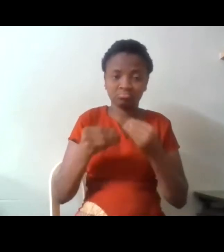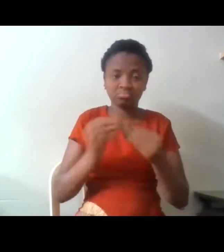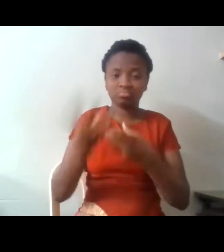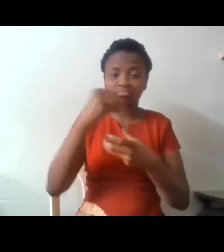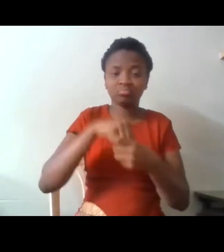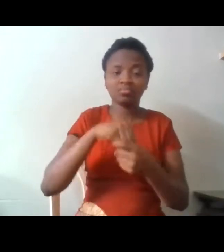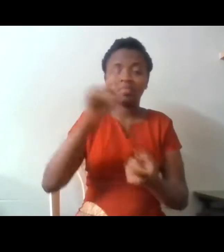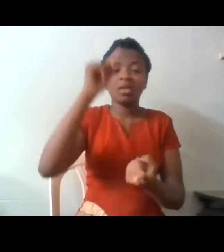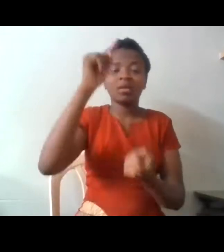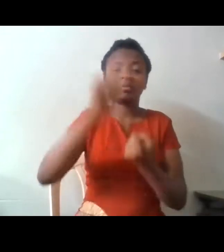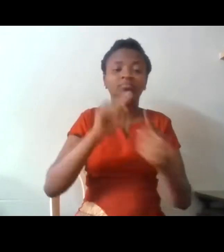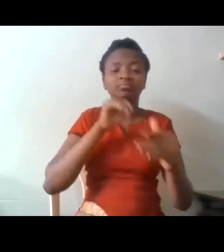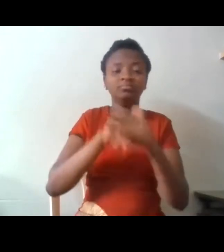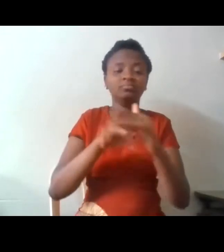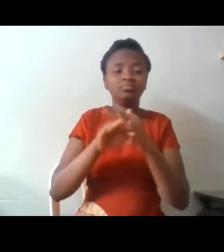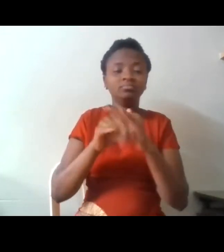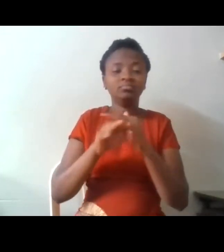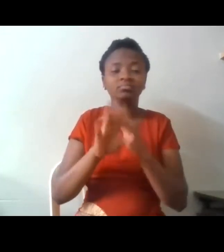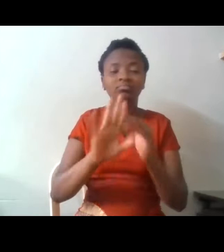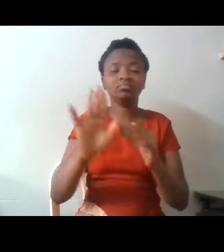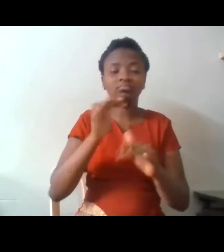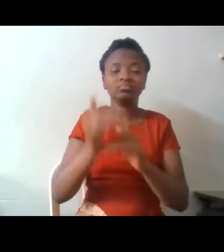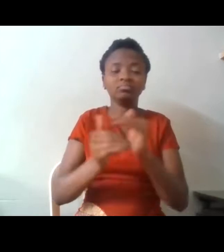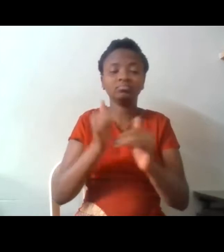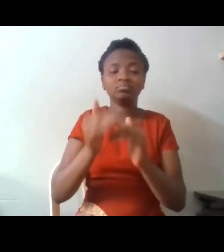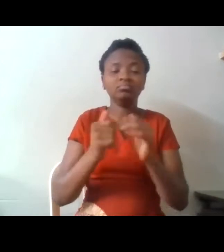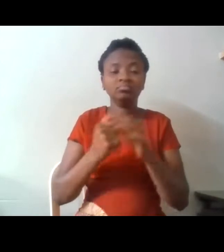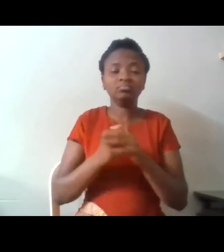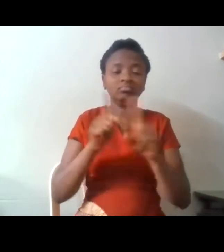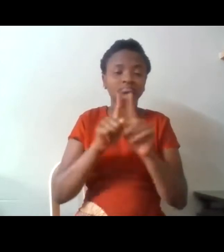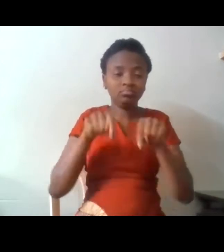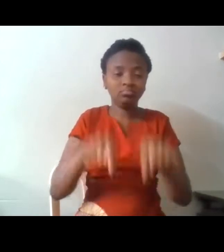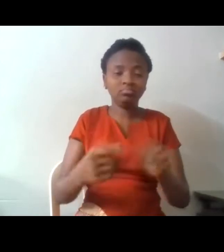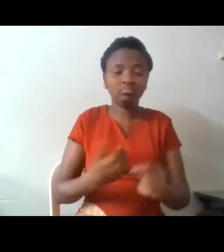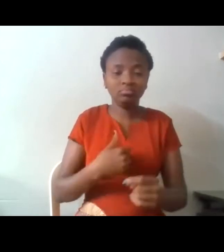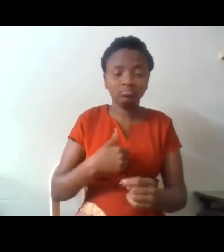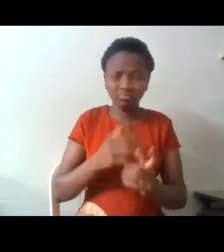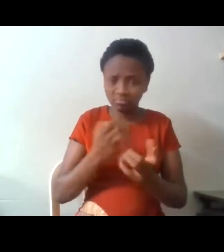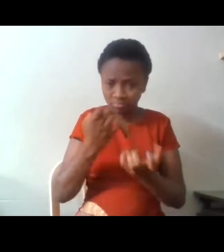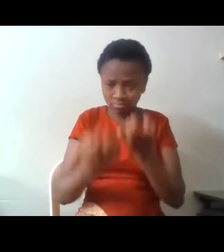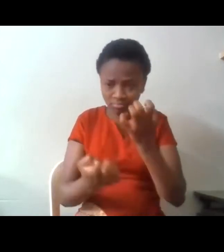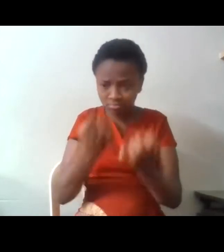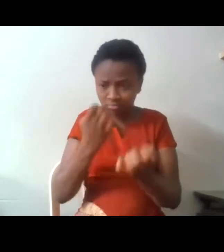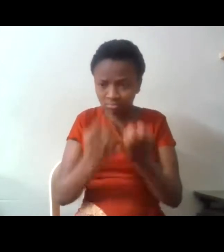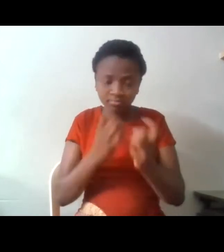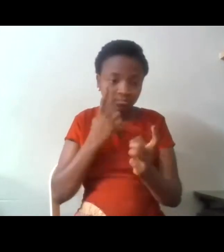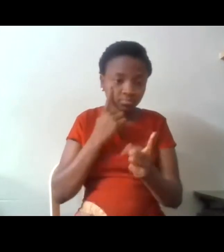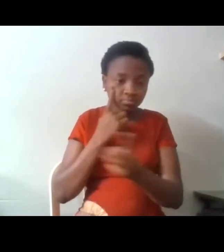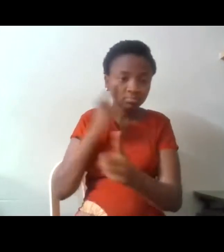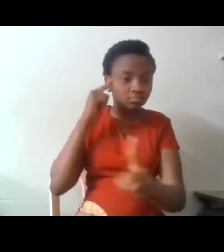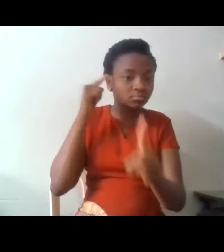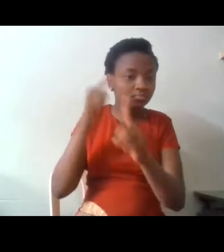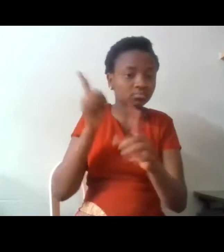inclusive materials for dissemination, and so on. And we now have real-time evaluations being prepared in order to capture